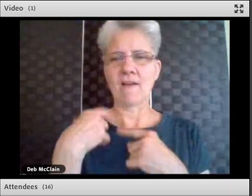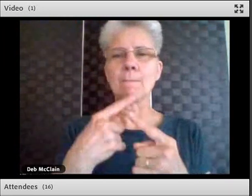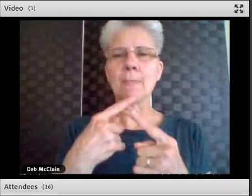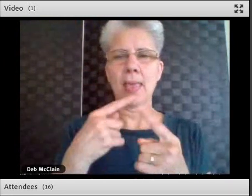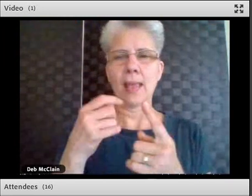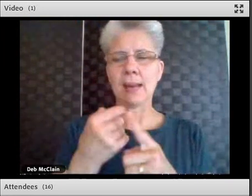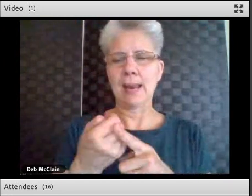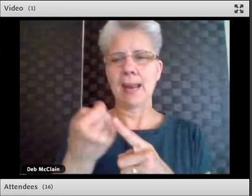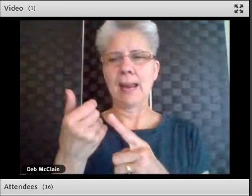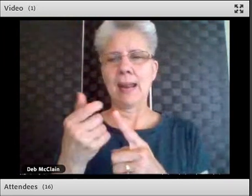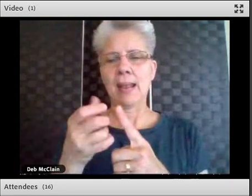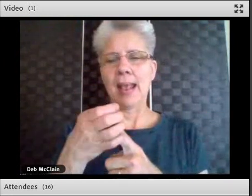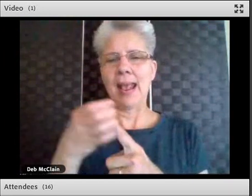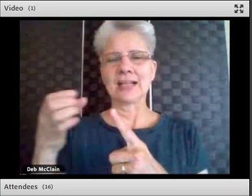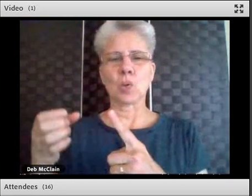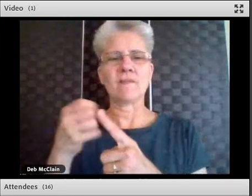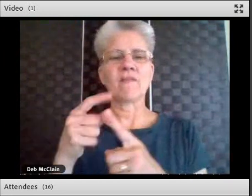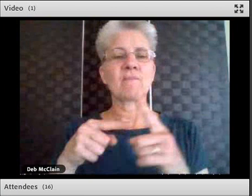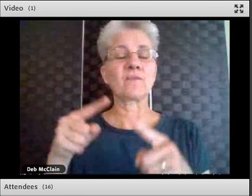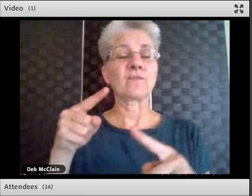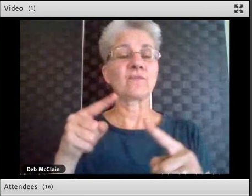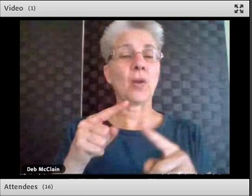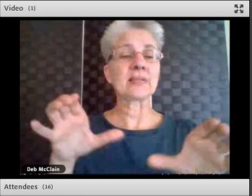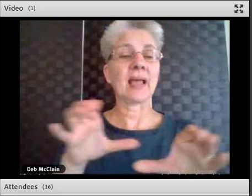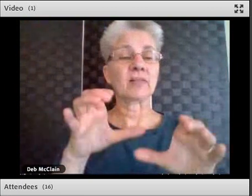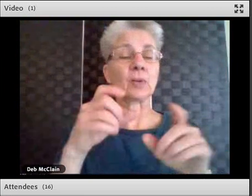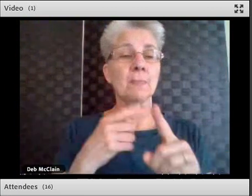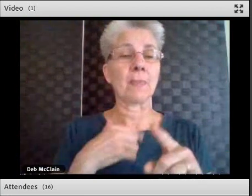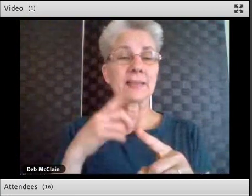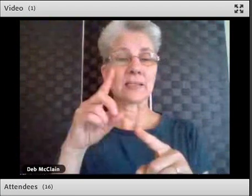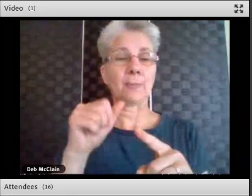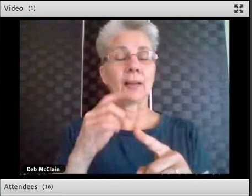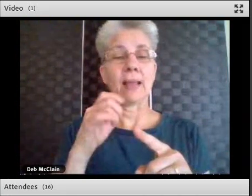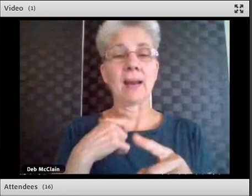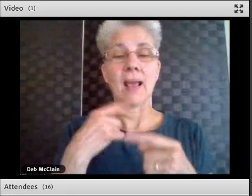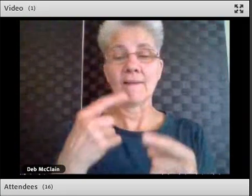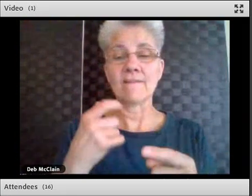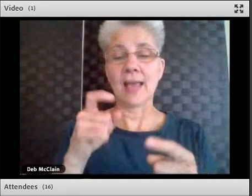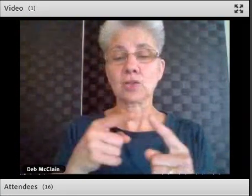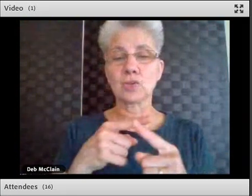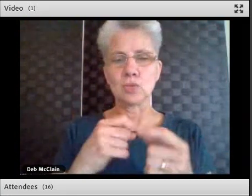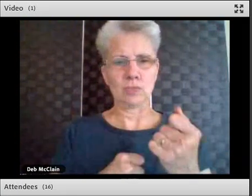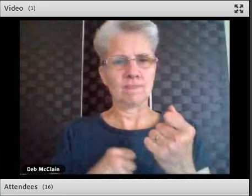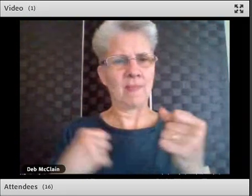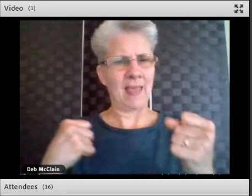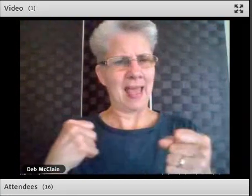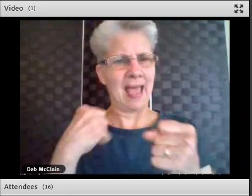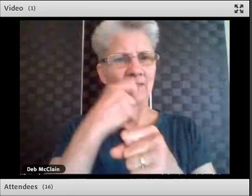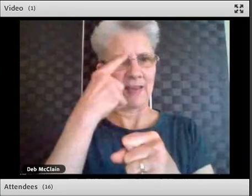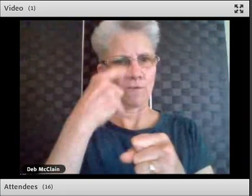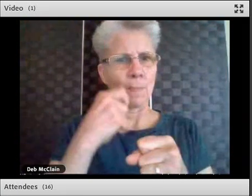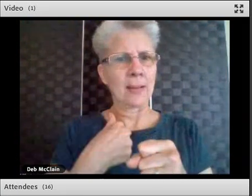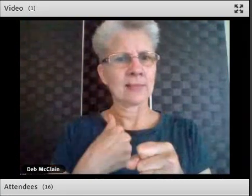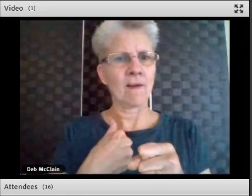excluded from participation in various activities because of my disability, and I have had to advocate for myself